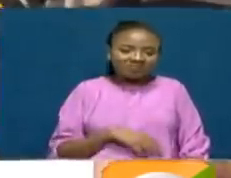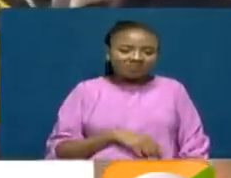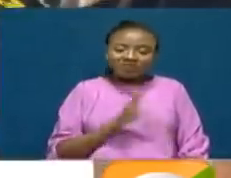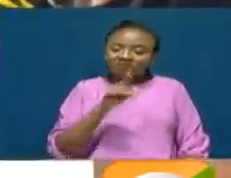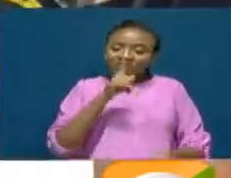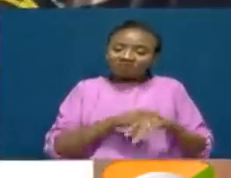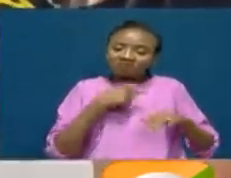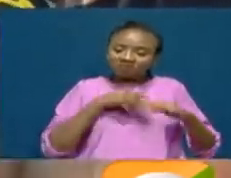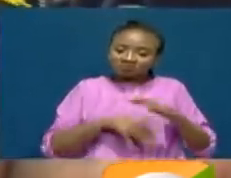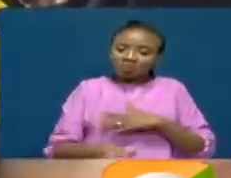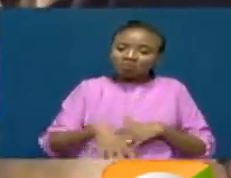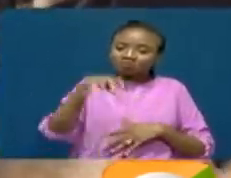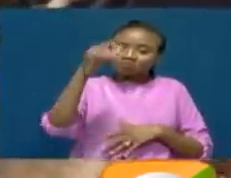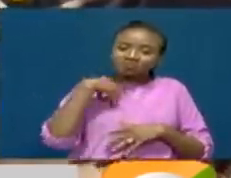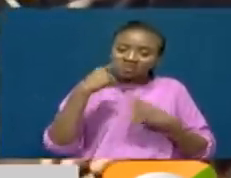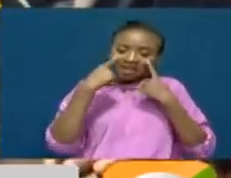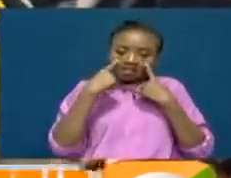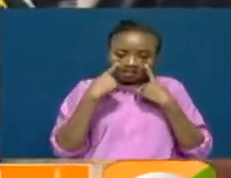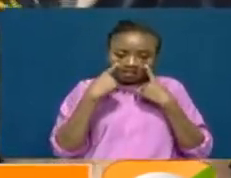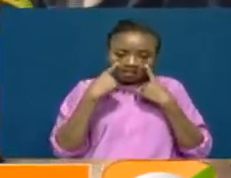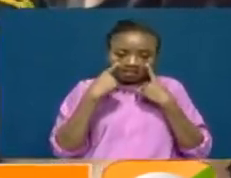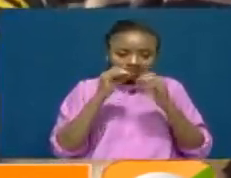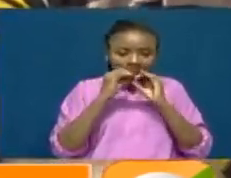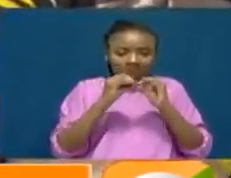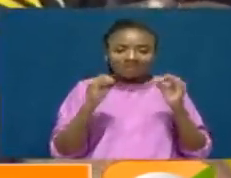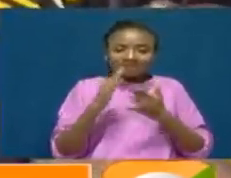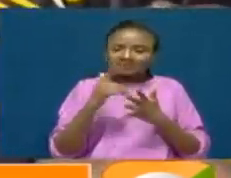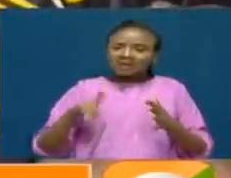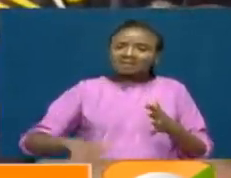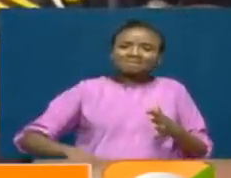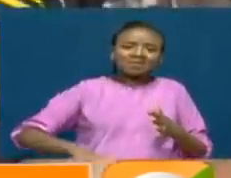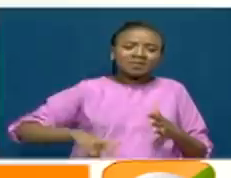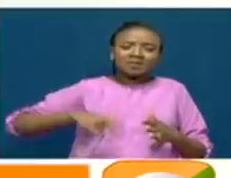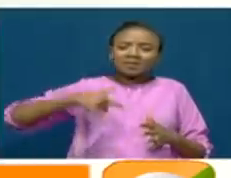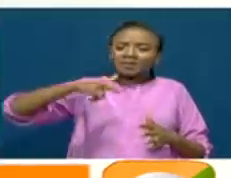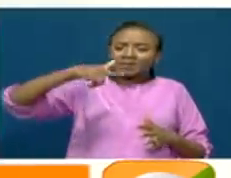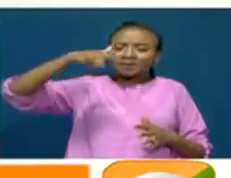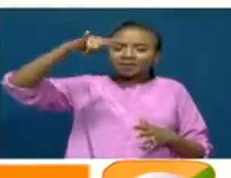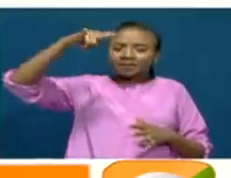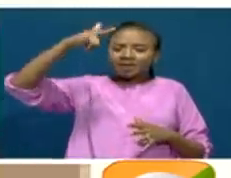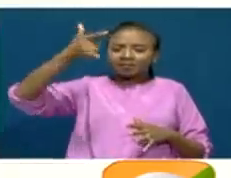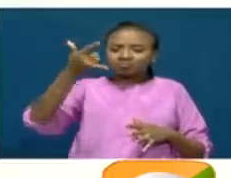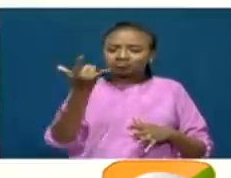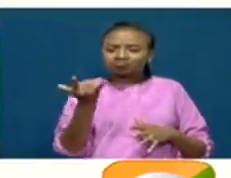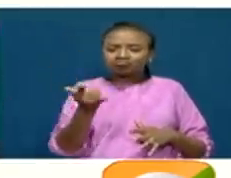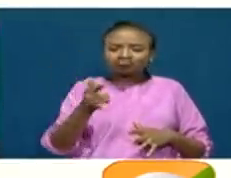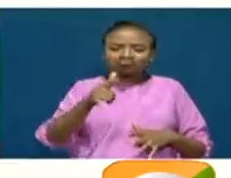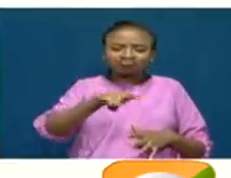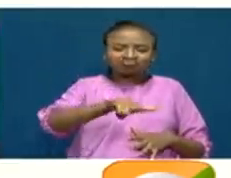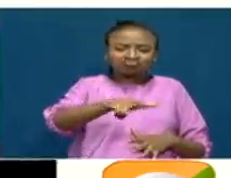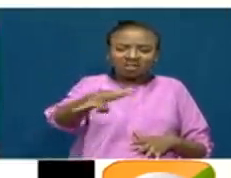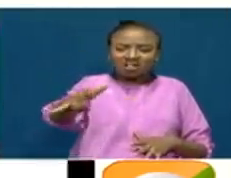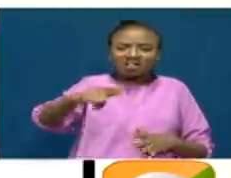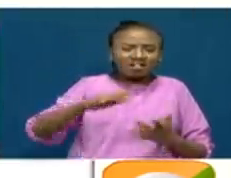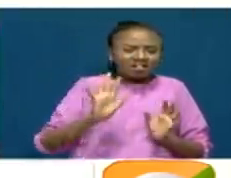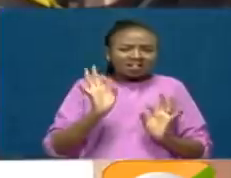nisaliwe. Nimeona ina nyingi za ndege baka zingine zikipaa. Watu wakilala jini, wengine wakitoroka.